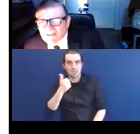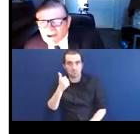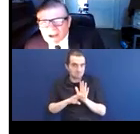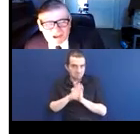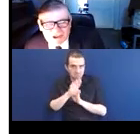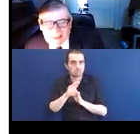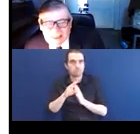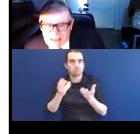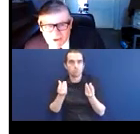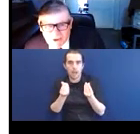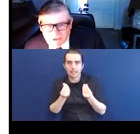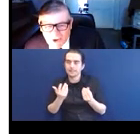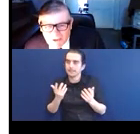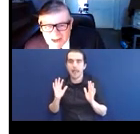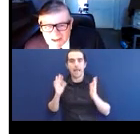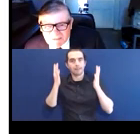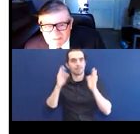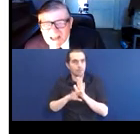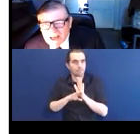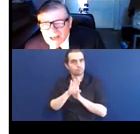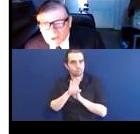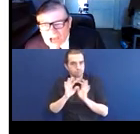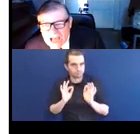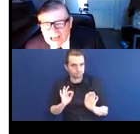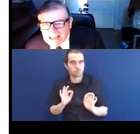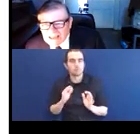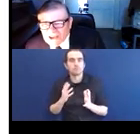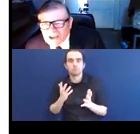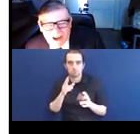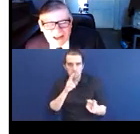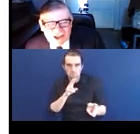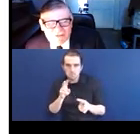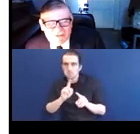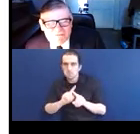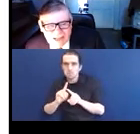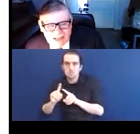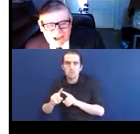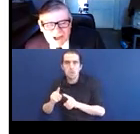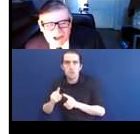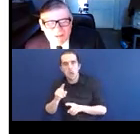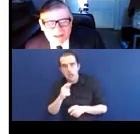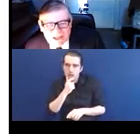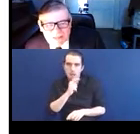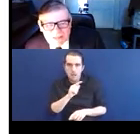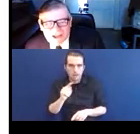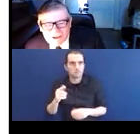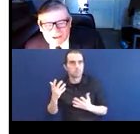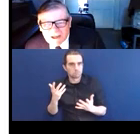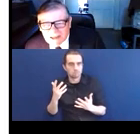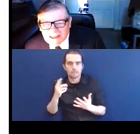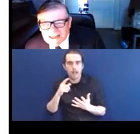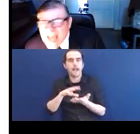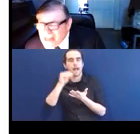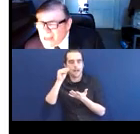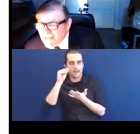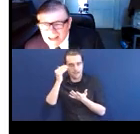that vocational training can improve employment outcomes, it also highlighted that the training should match participants' skills and